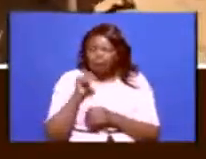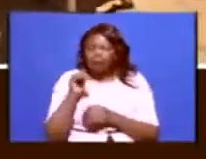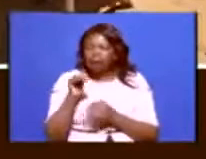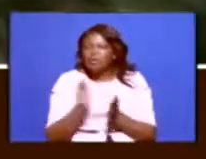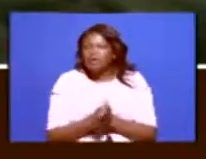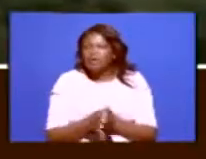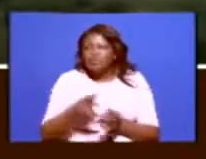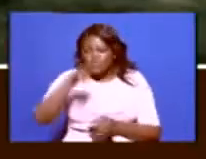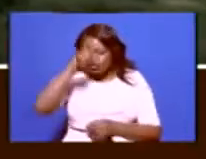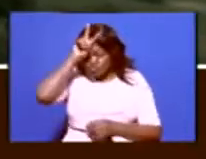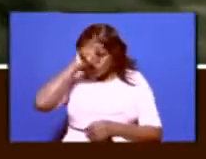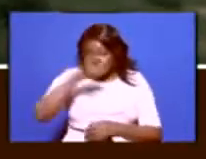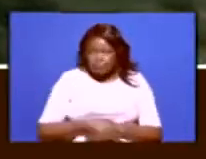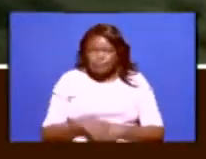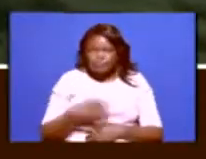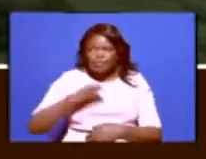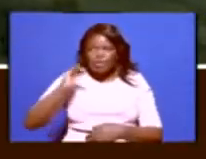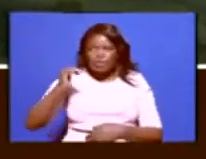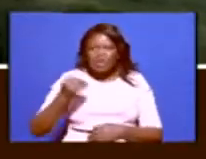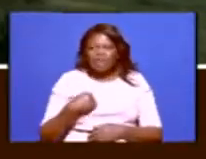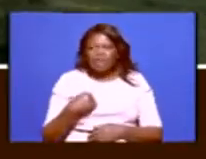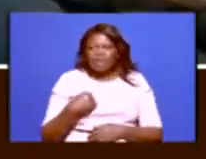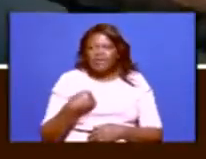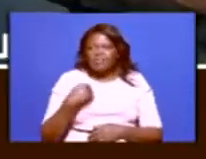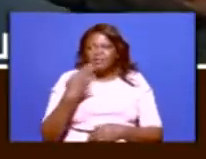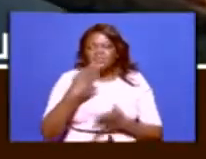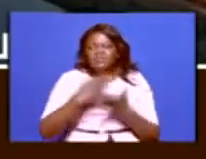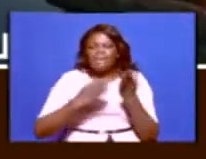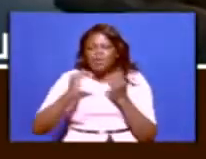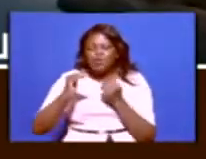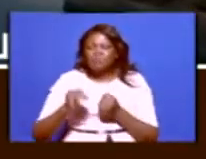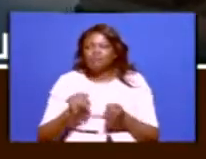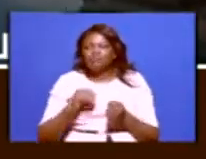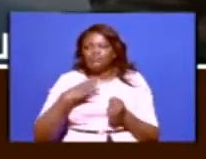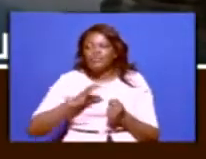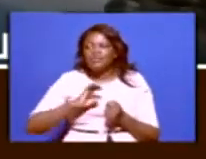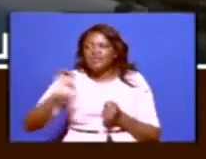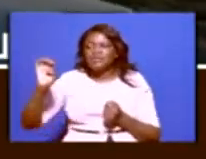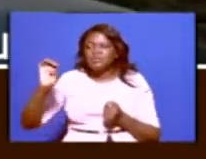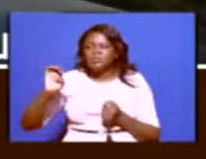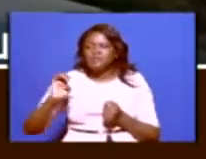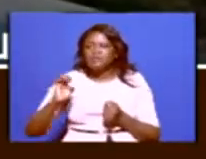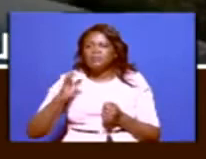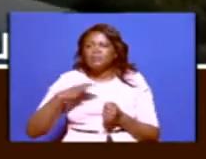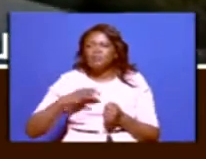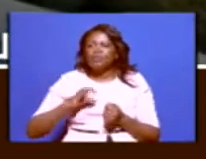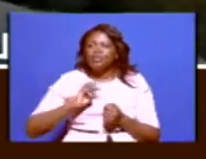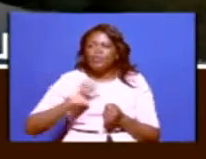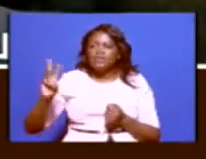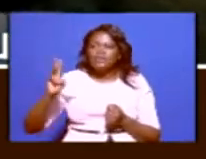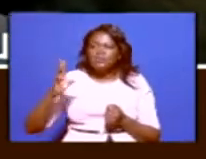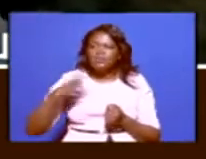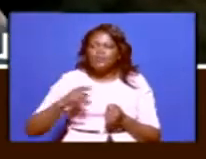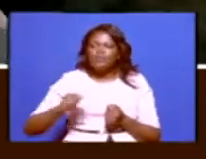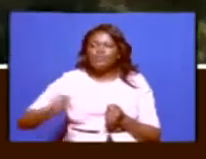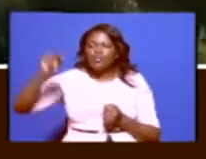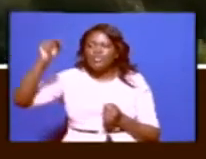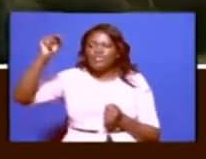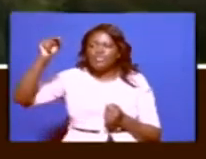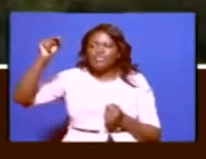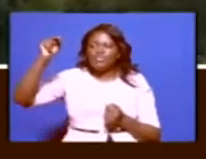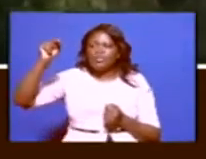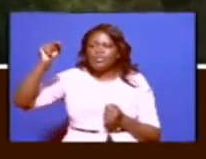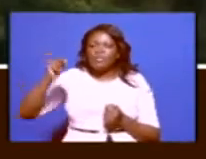goats. Samburu County has three sub-counties, that is Samburu East, Samburu West, and Samburu North, covering the